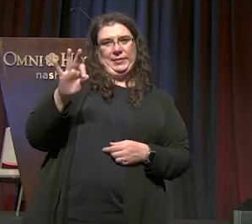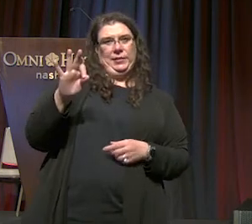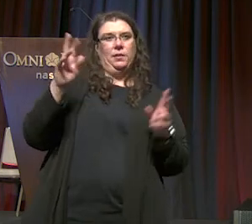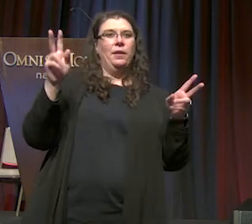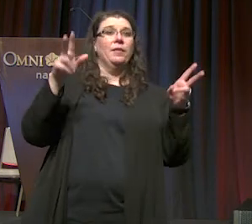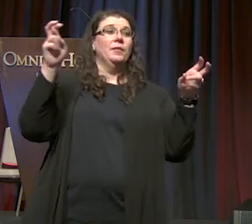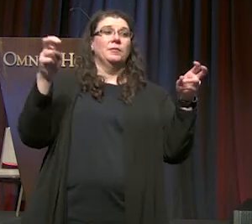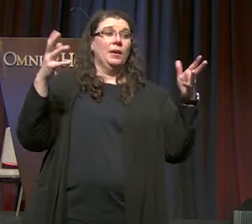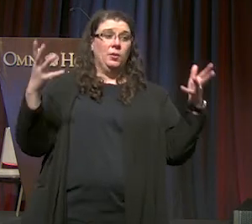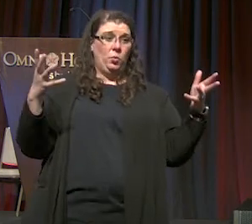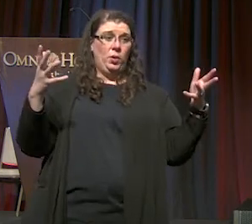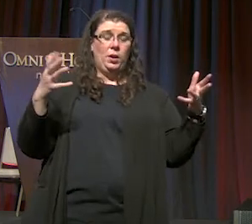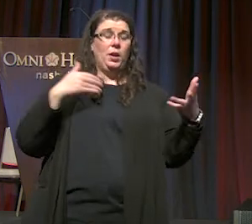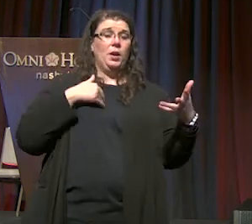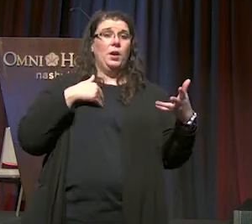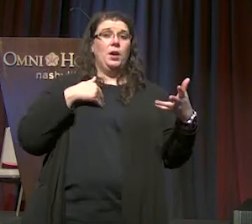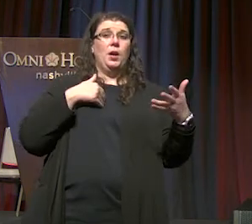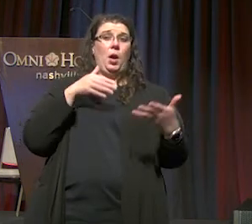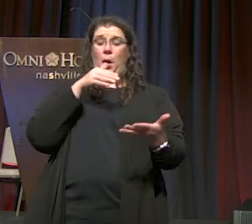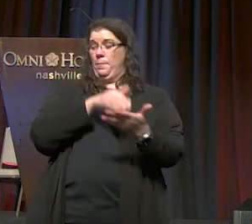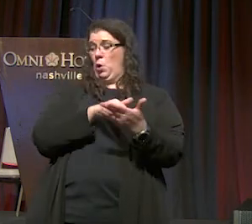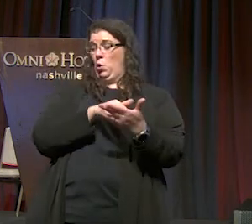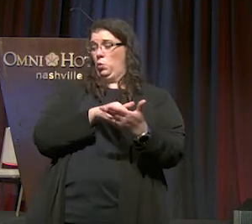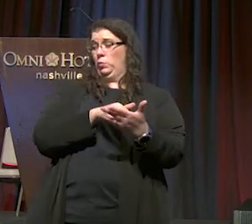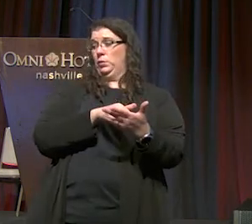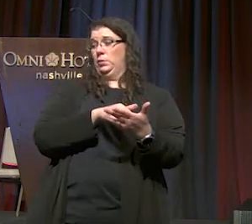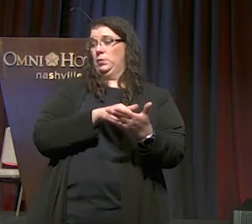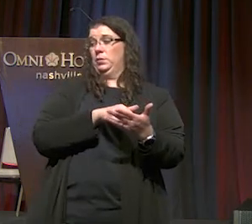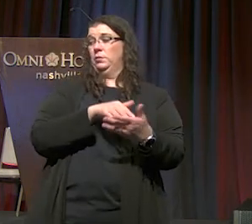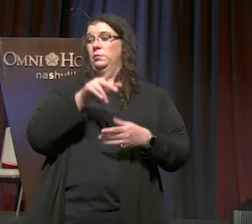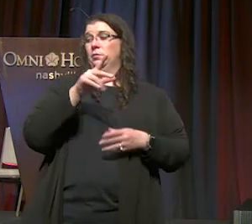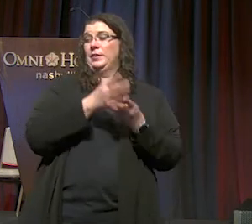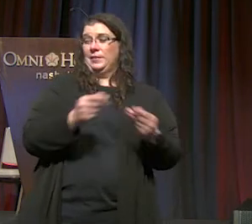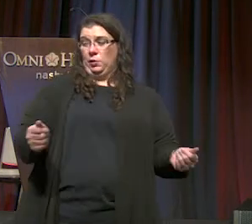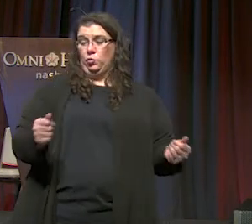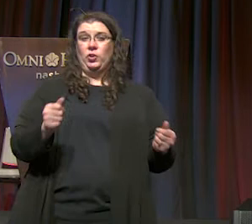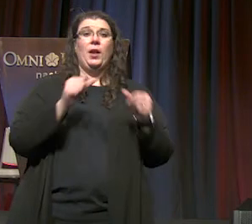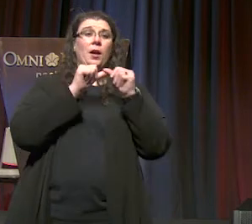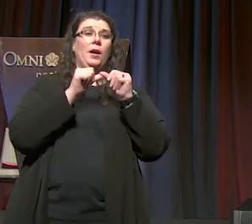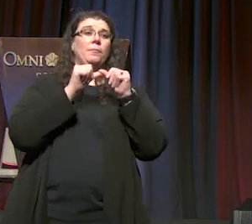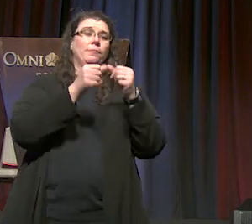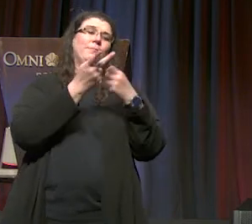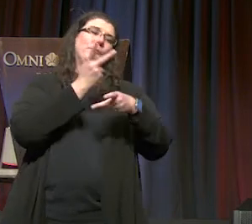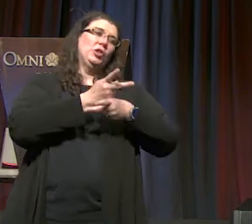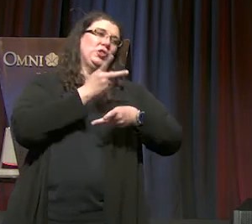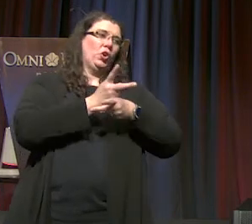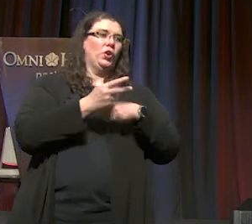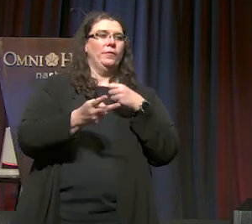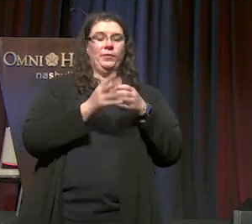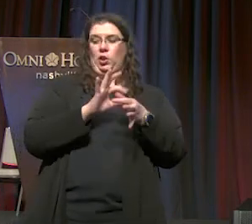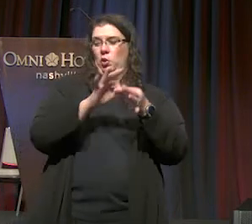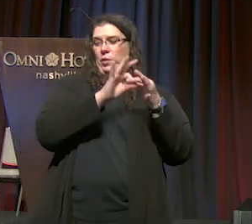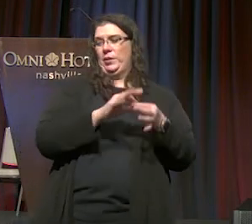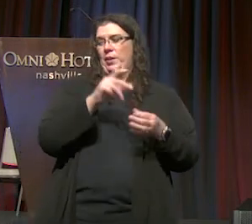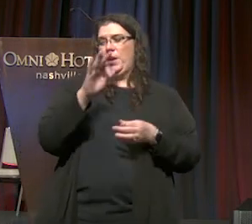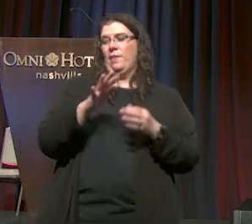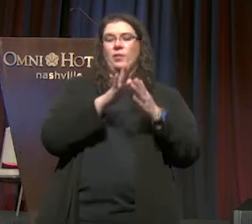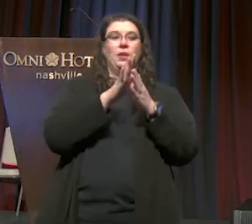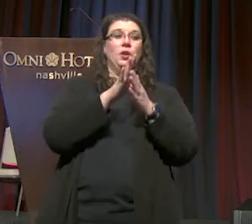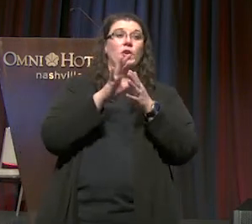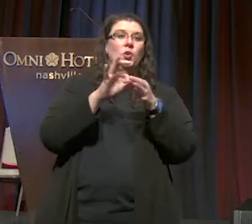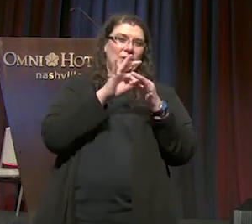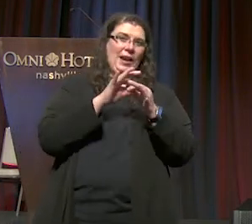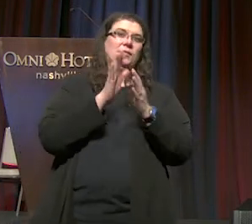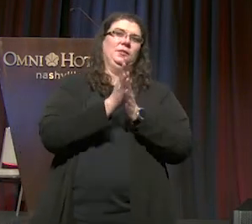entitled Oppose Dissolution and Preserve the Unity of the United